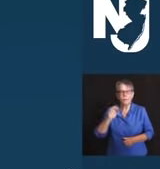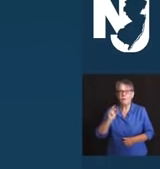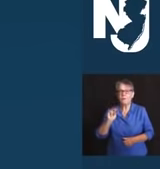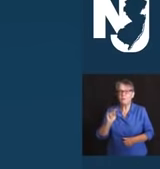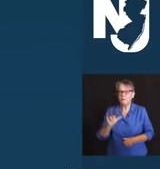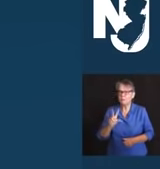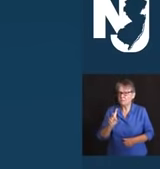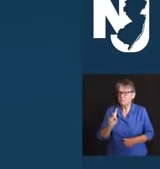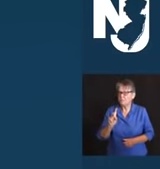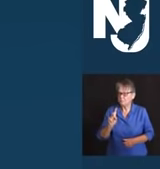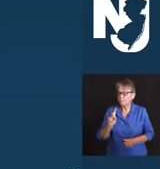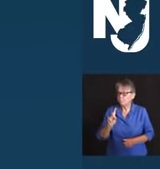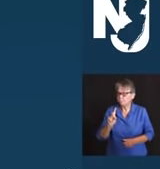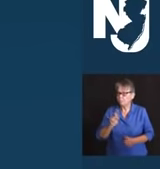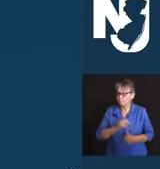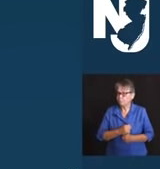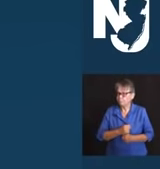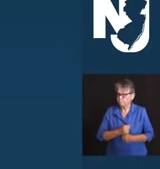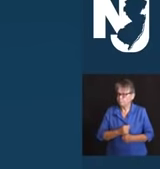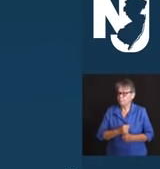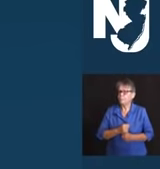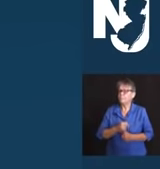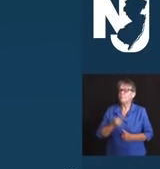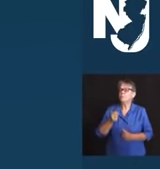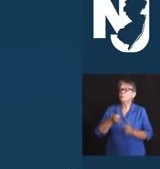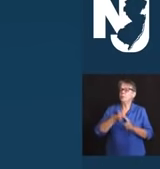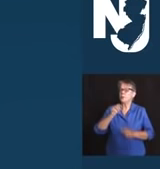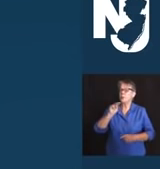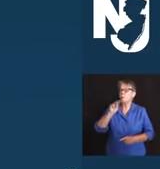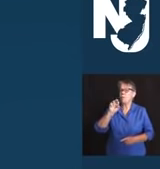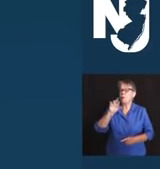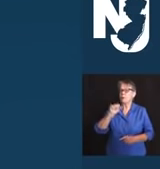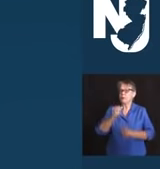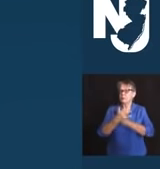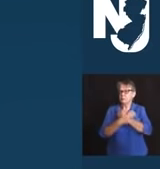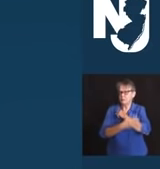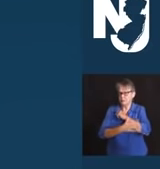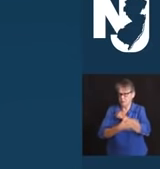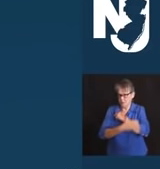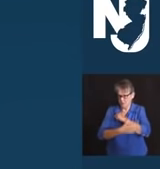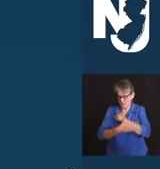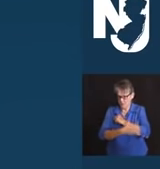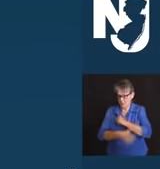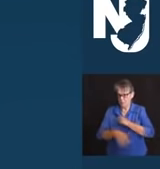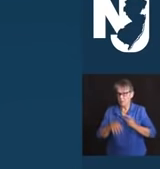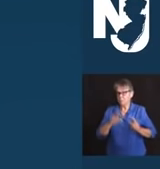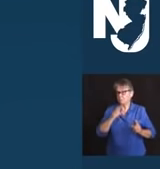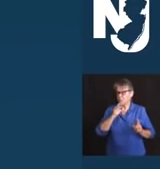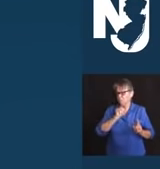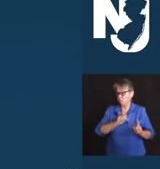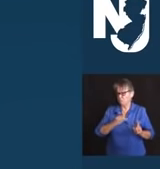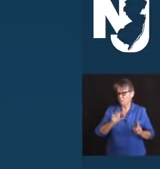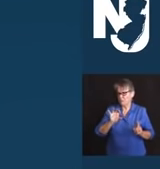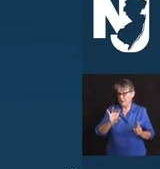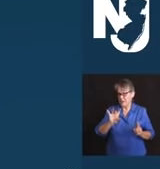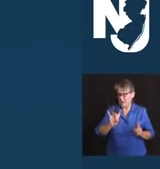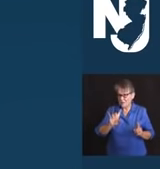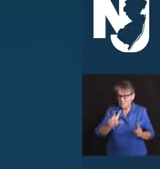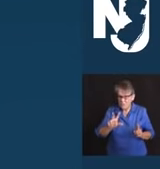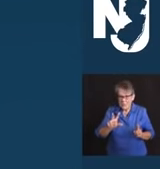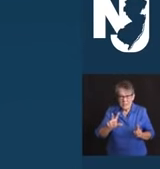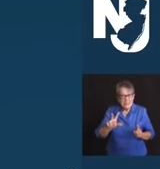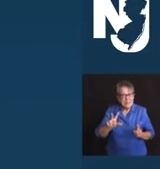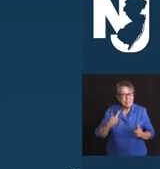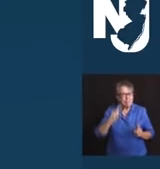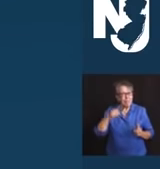Schoenfeld. Cal was 83 years old. Too bad he didn't know how to smile. Look at that. And he had spent more than half